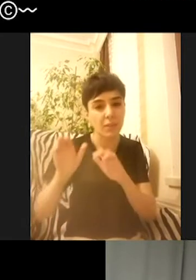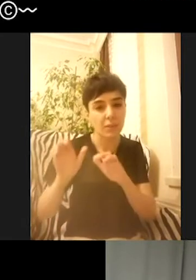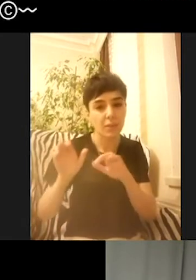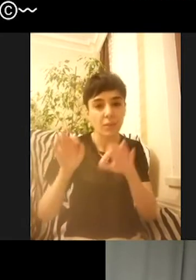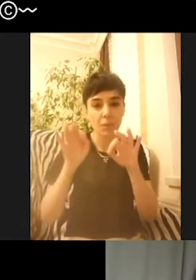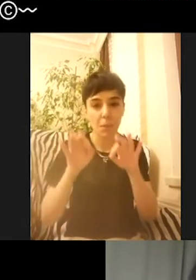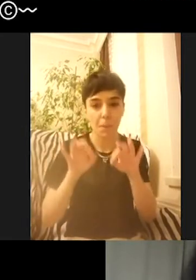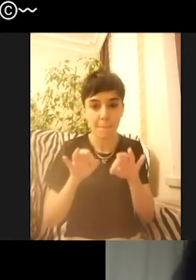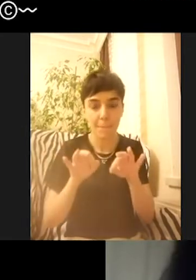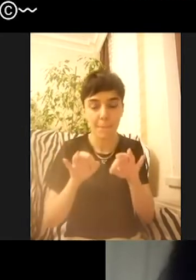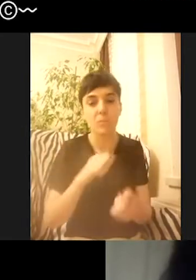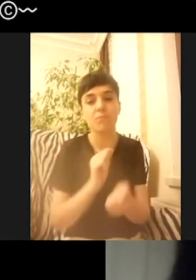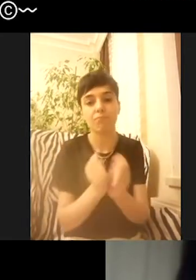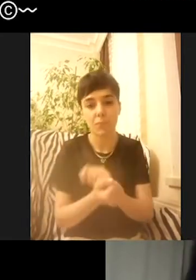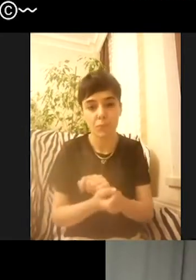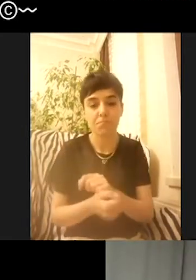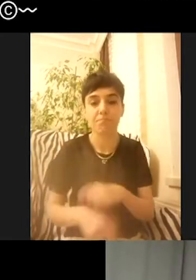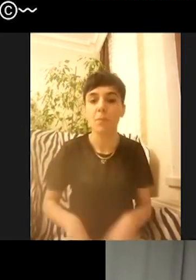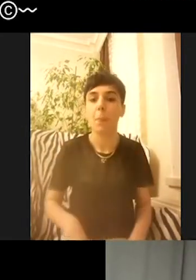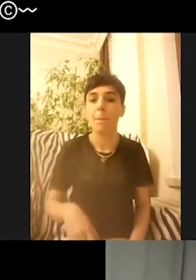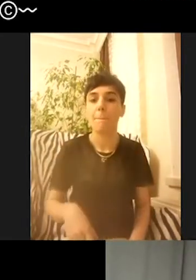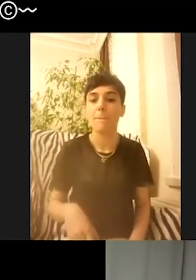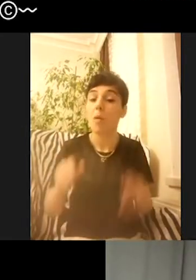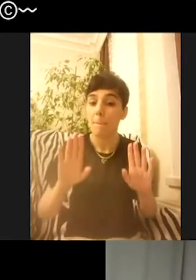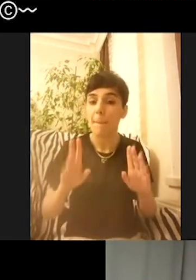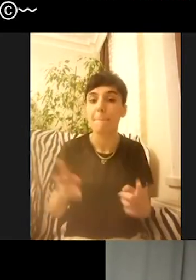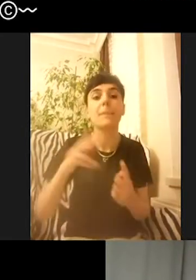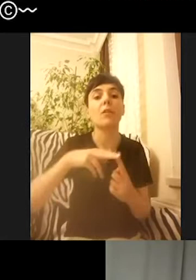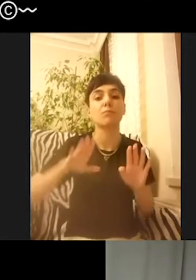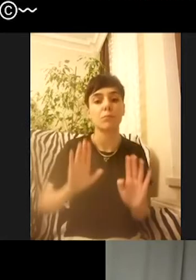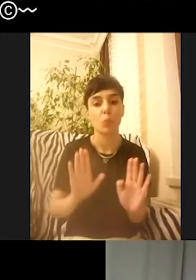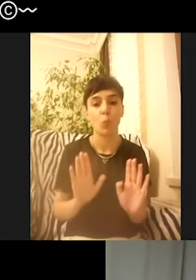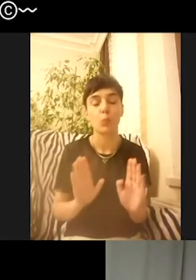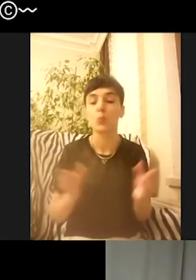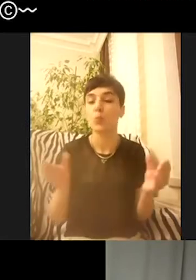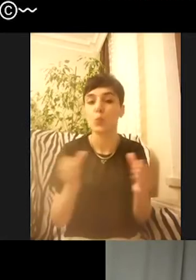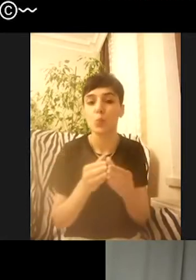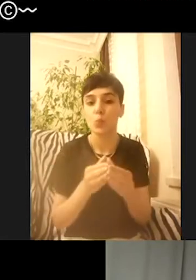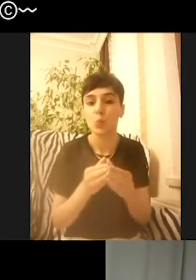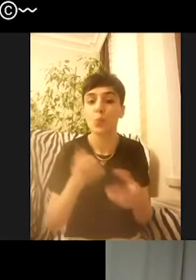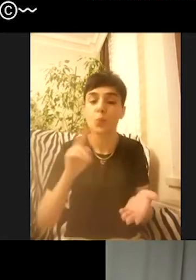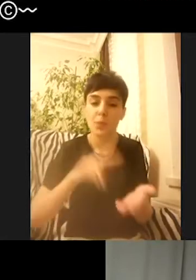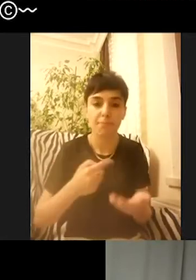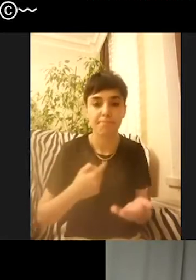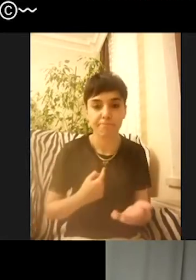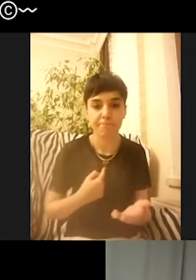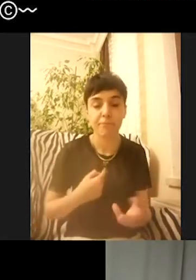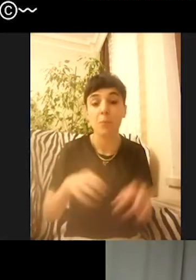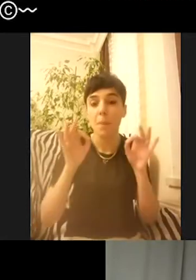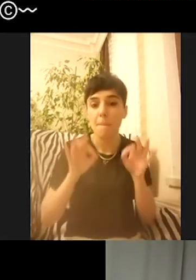see easily as a member of this club continuation from its beginning to end. Because when I look at how this